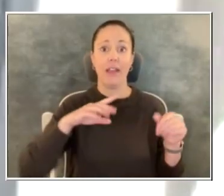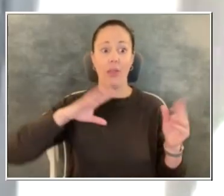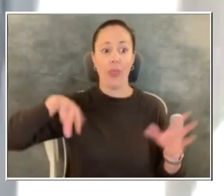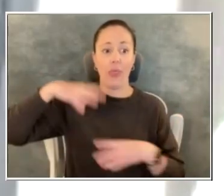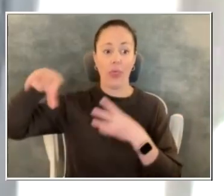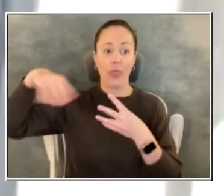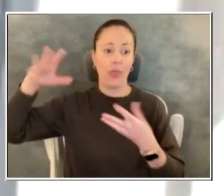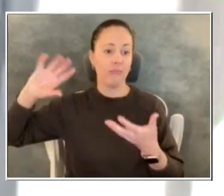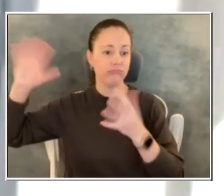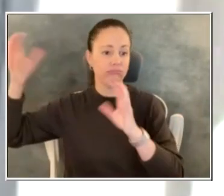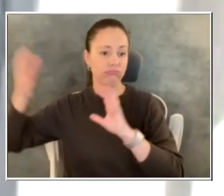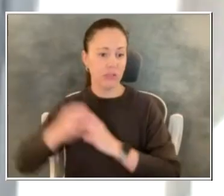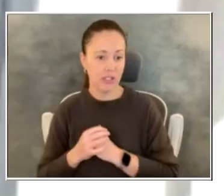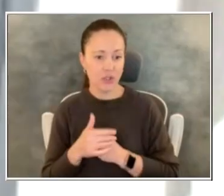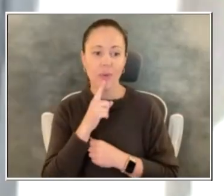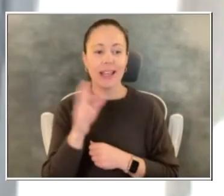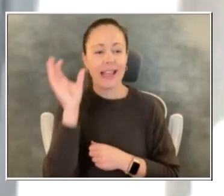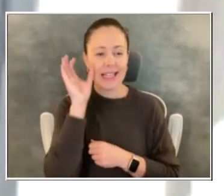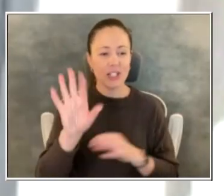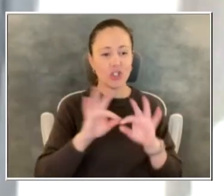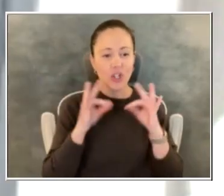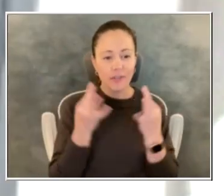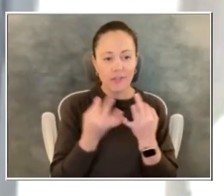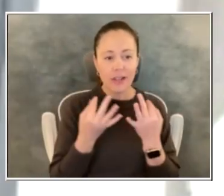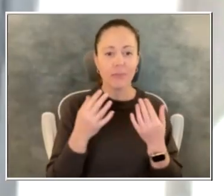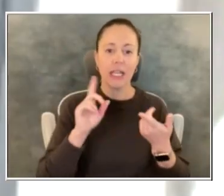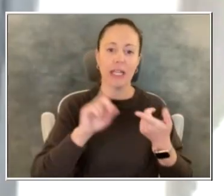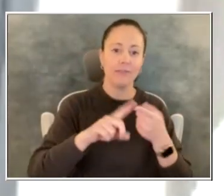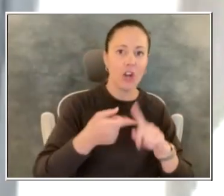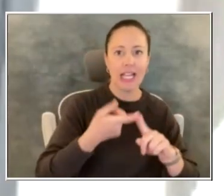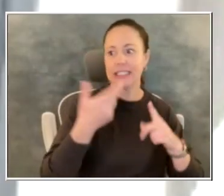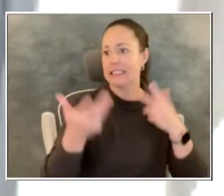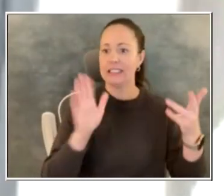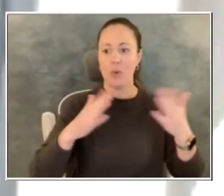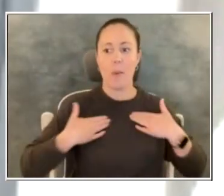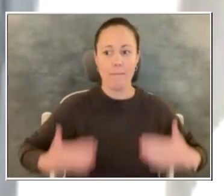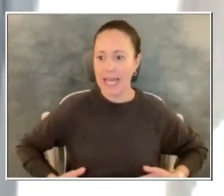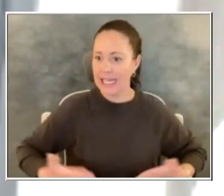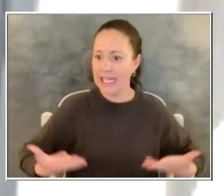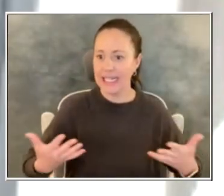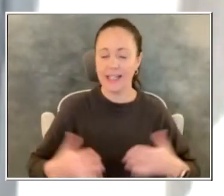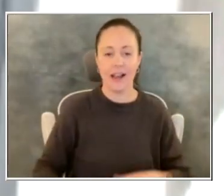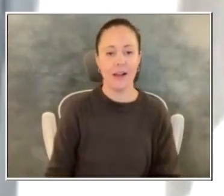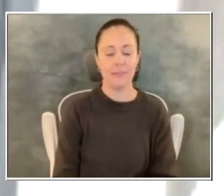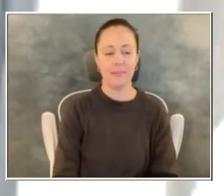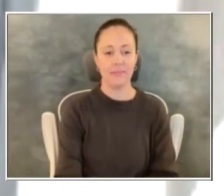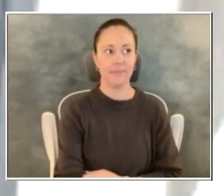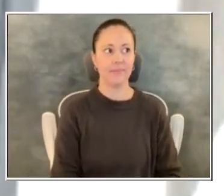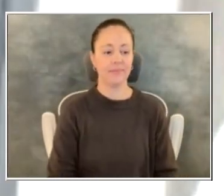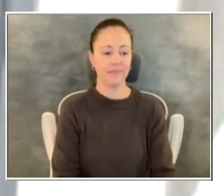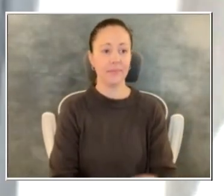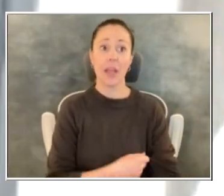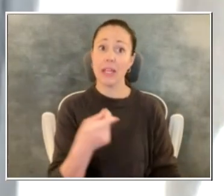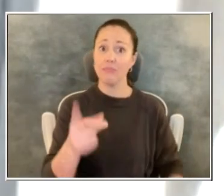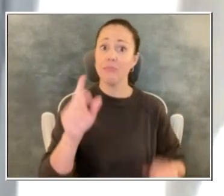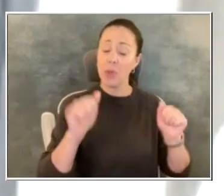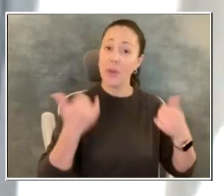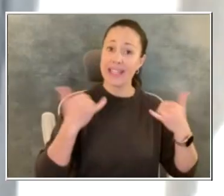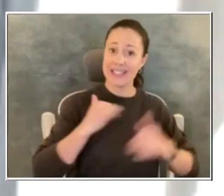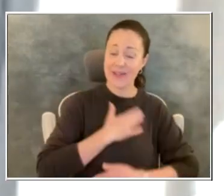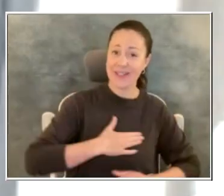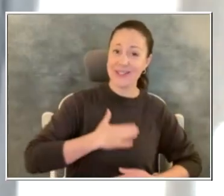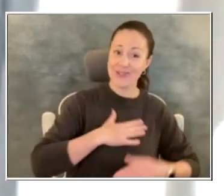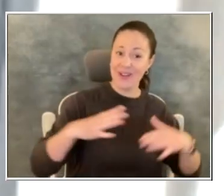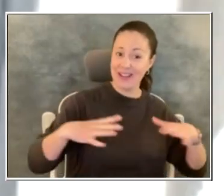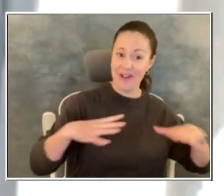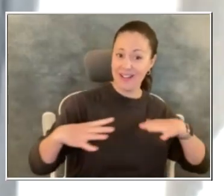just listen to friends, listen to your body, and just you can enjoy the holidays